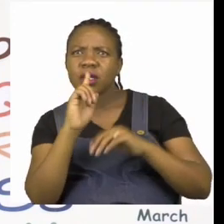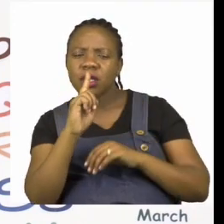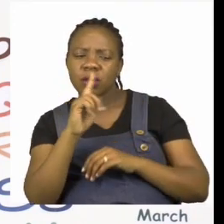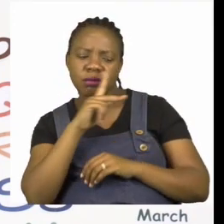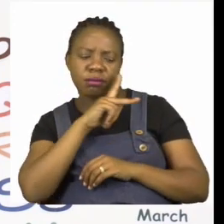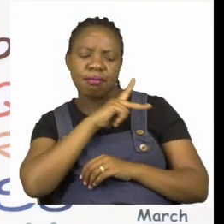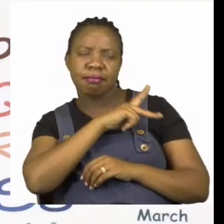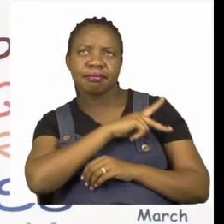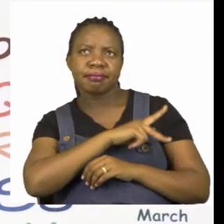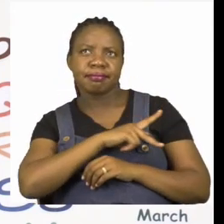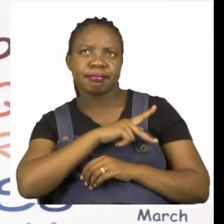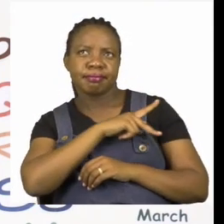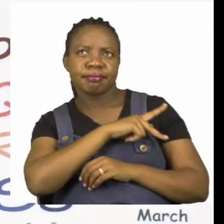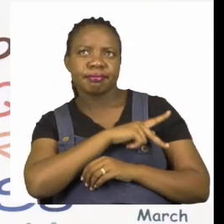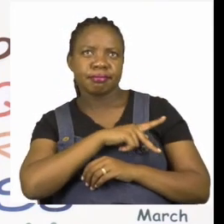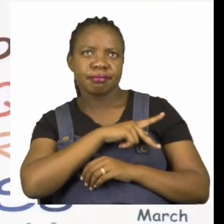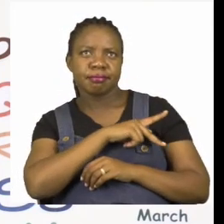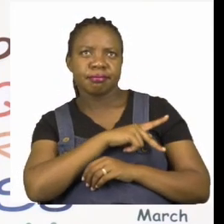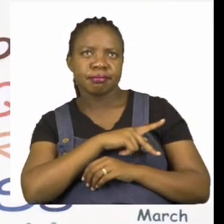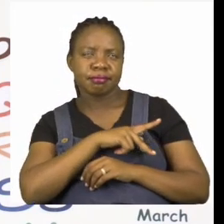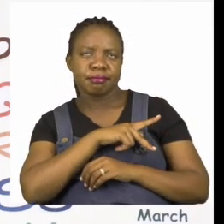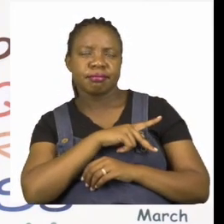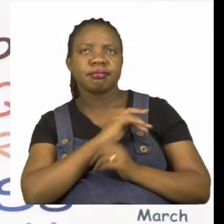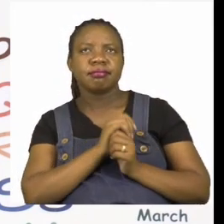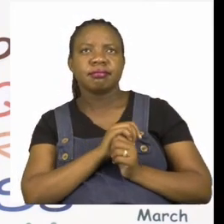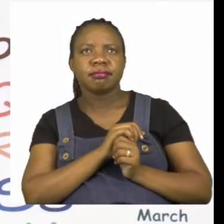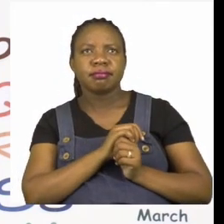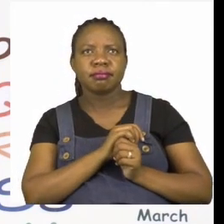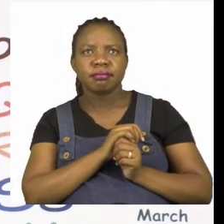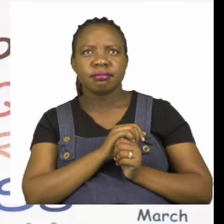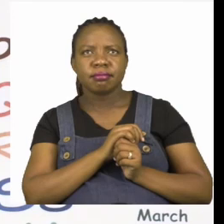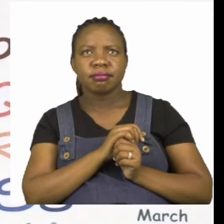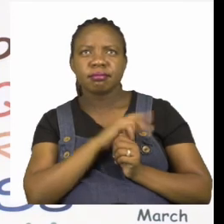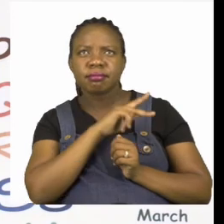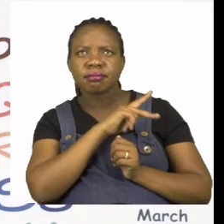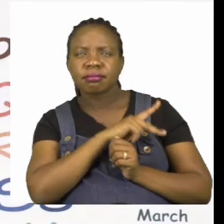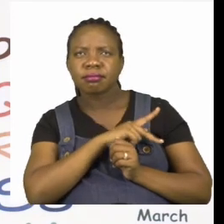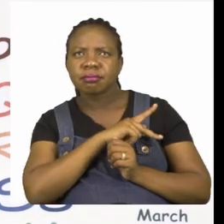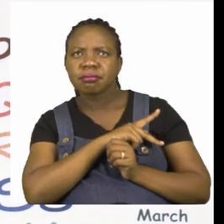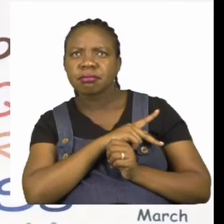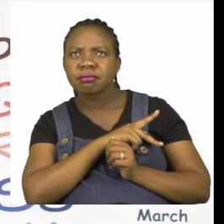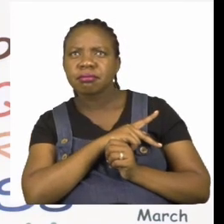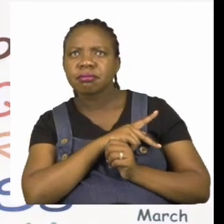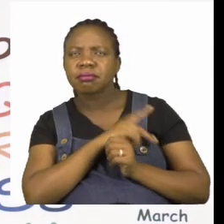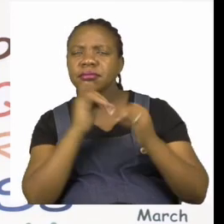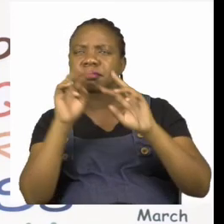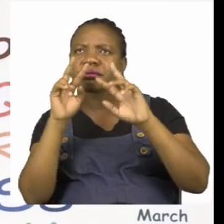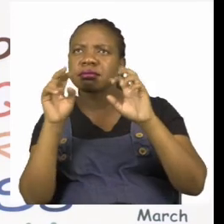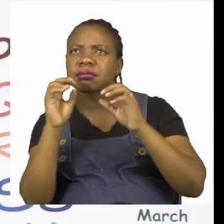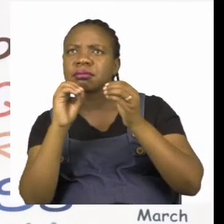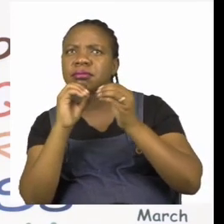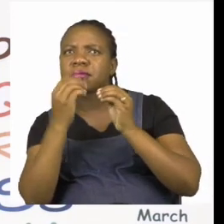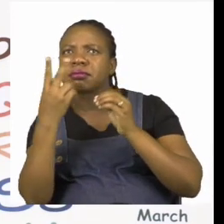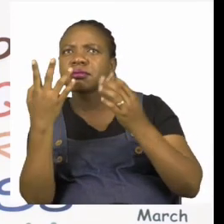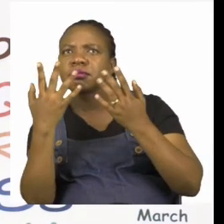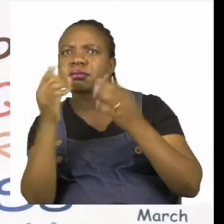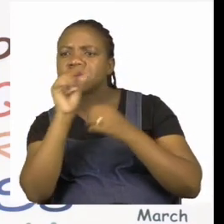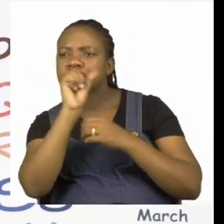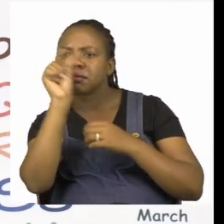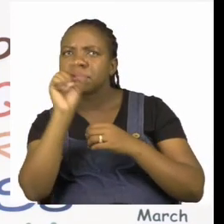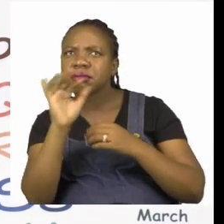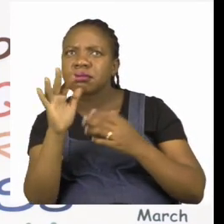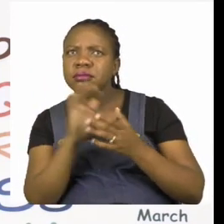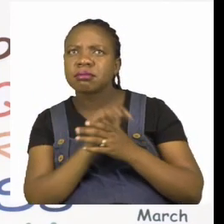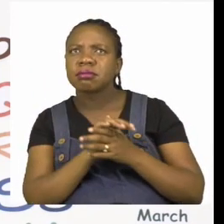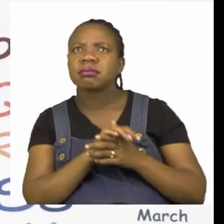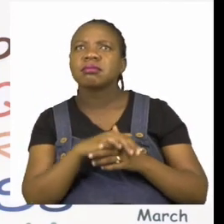puzzle piece that says purple and it has a small 2 next to it. If you look closely, the word purple is also